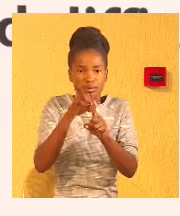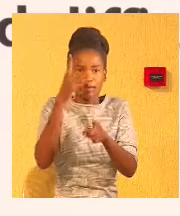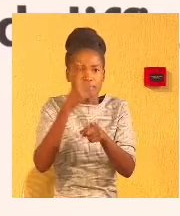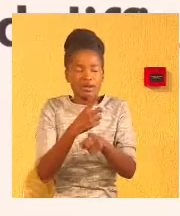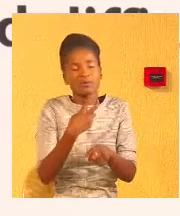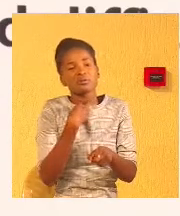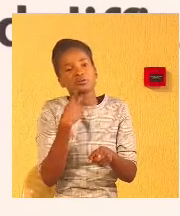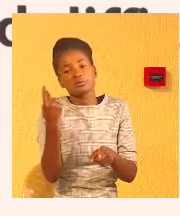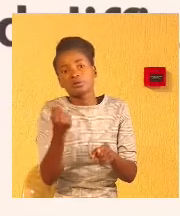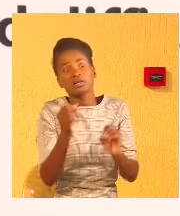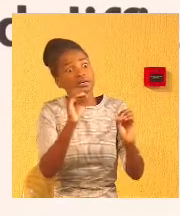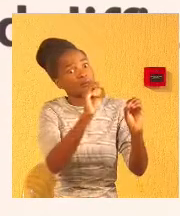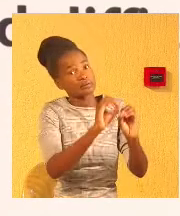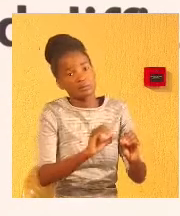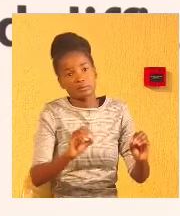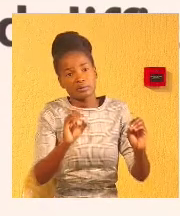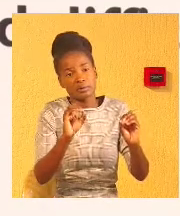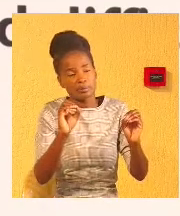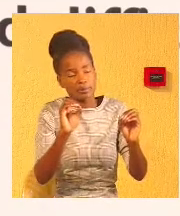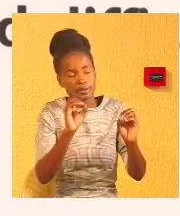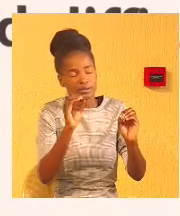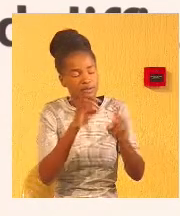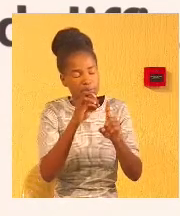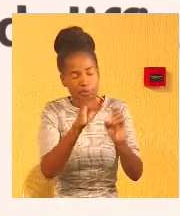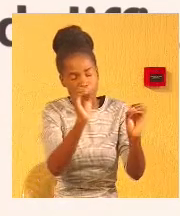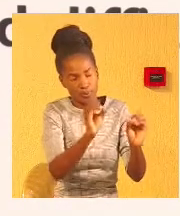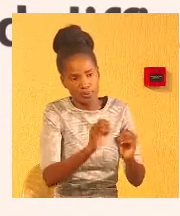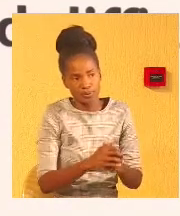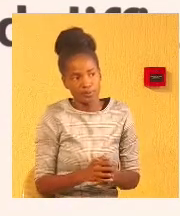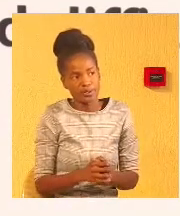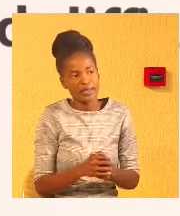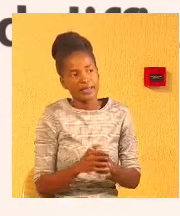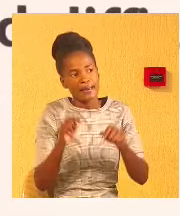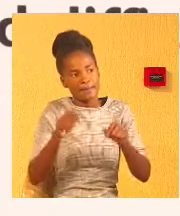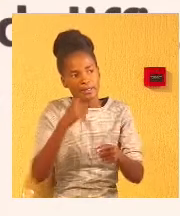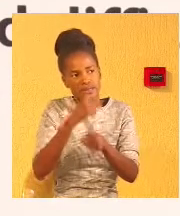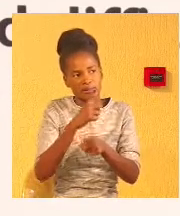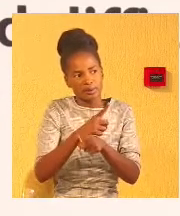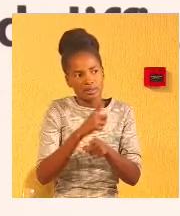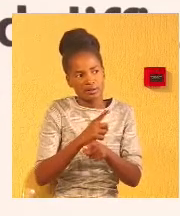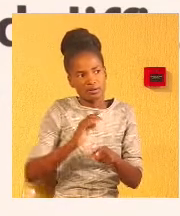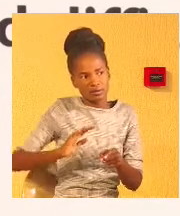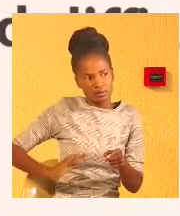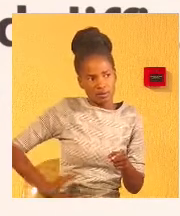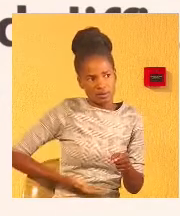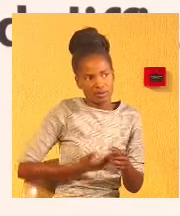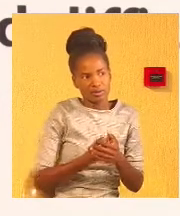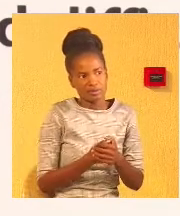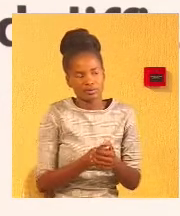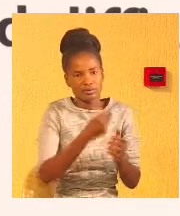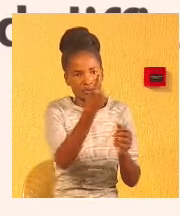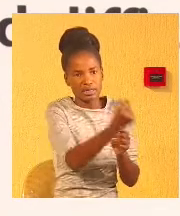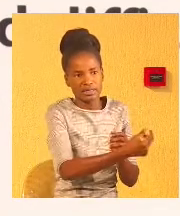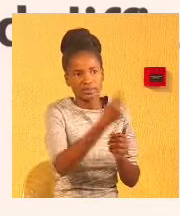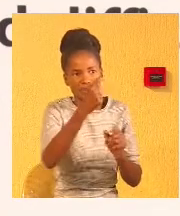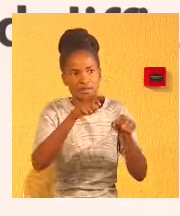they are empty. All right. But we are prepared, the capacity for having grains bought up from farmers and